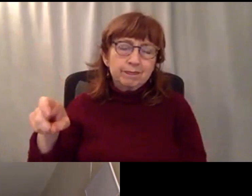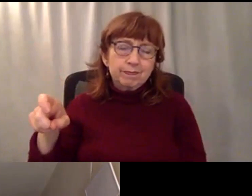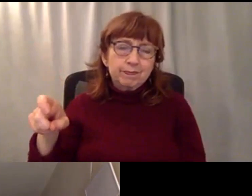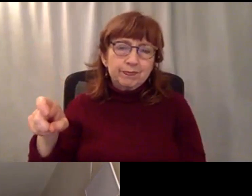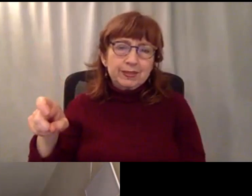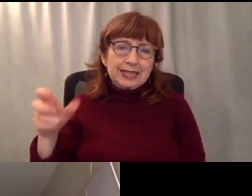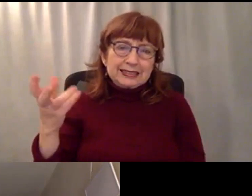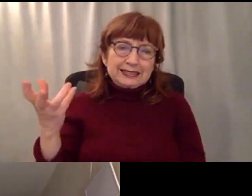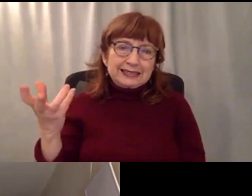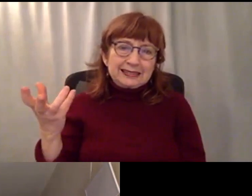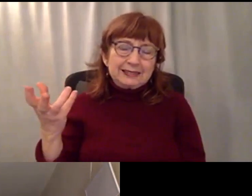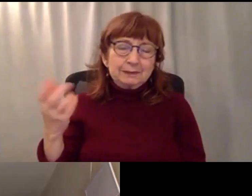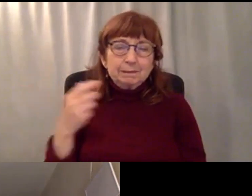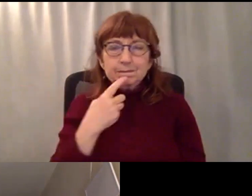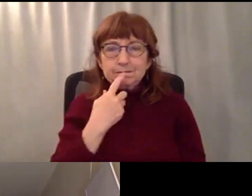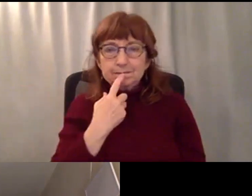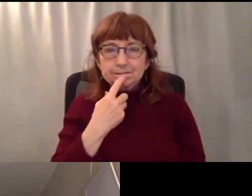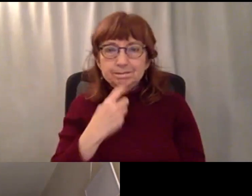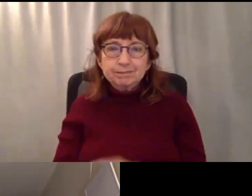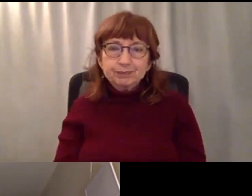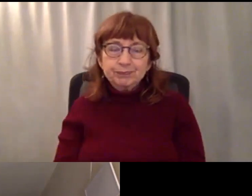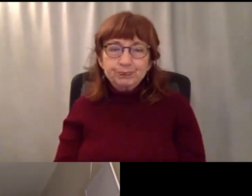it just